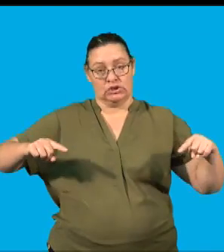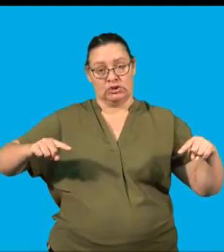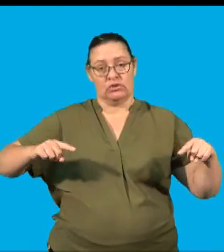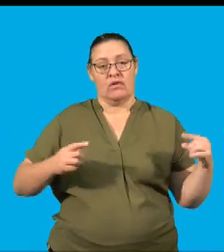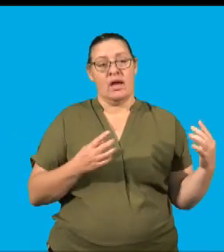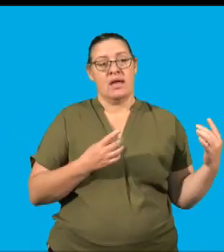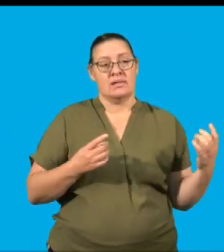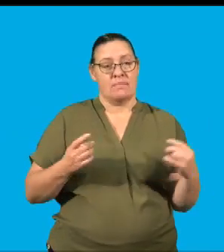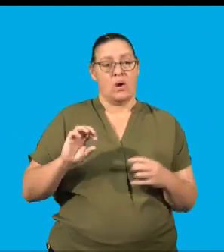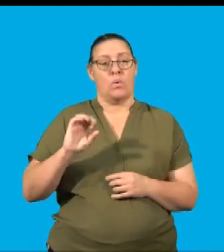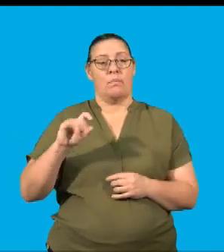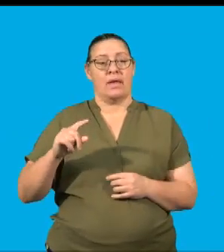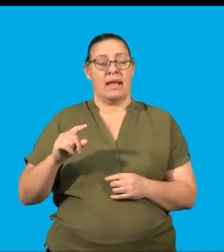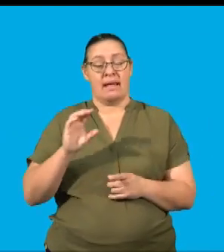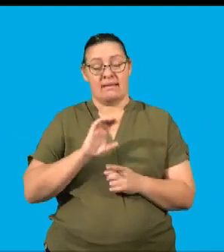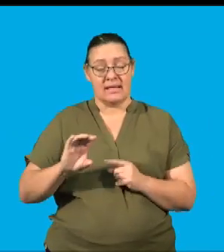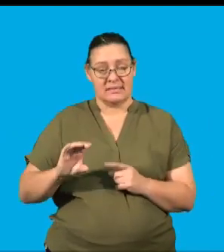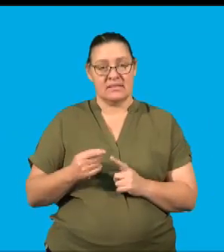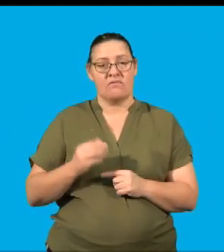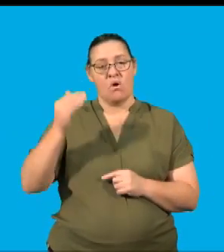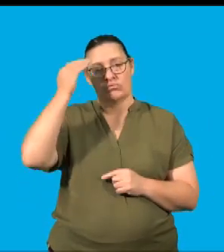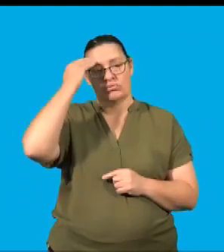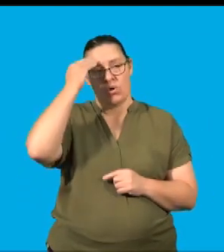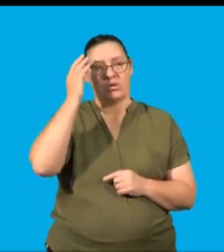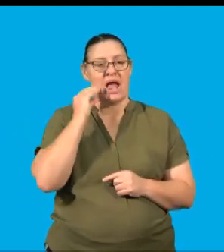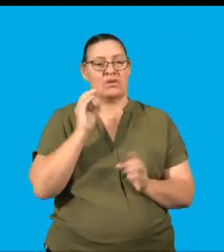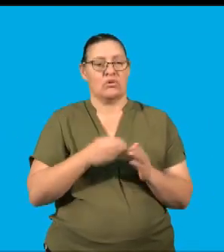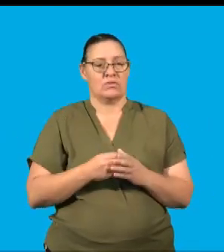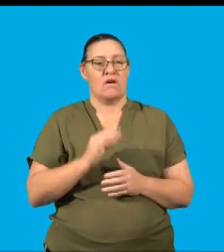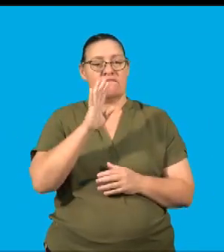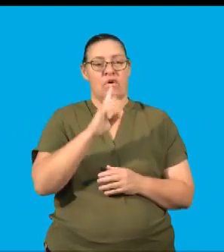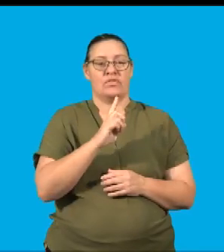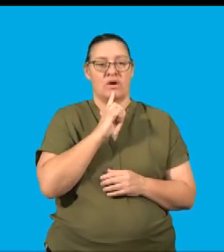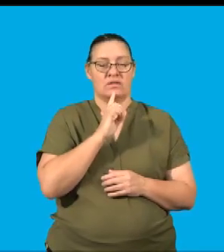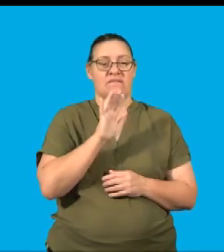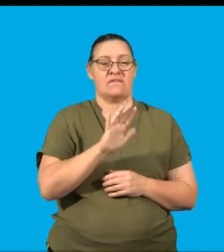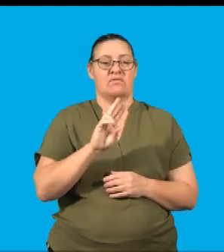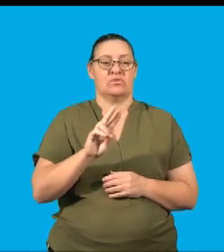for the number of whooping cough cases for the known age group is